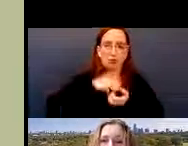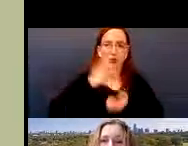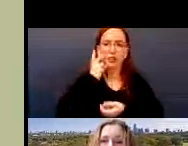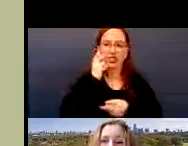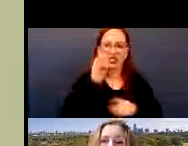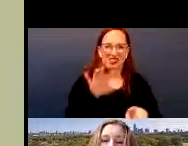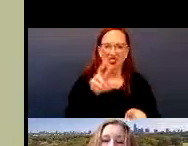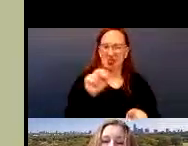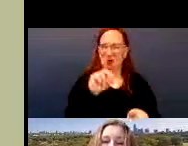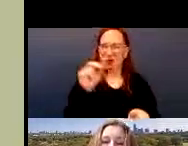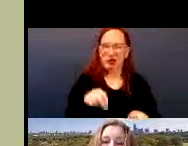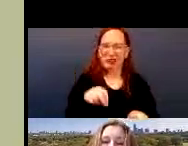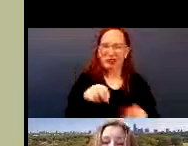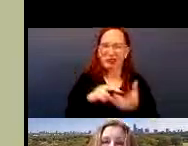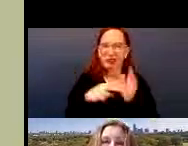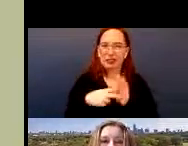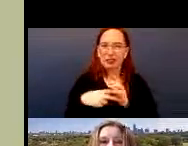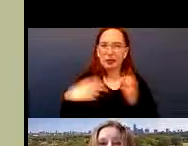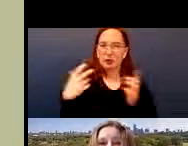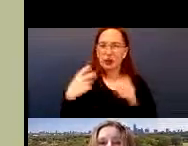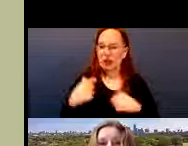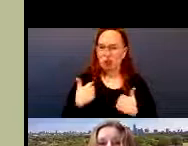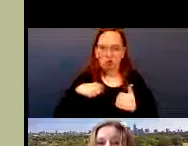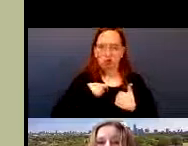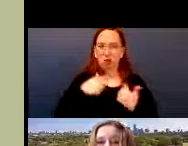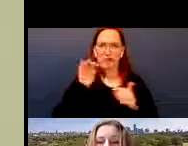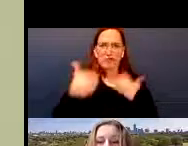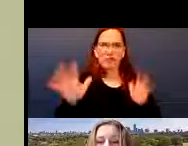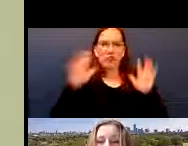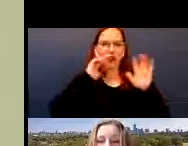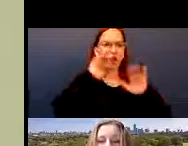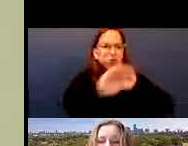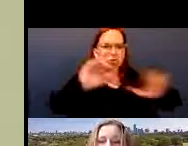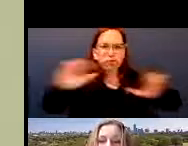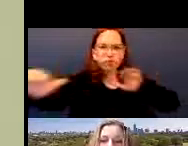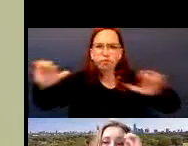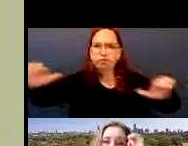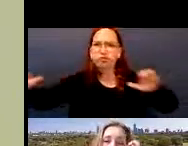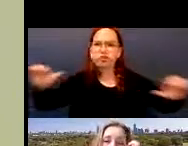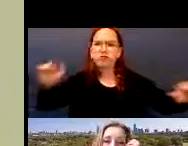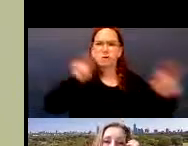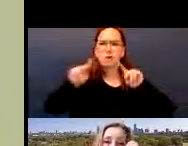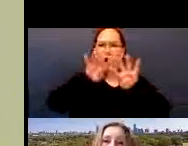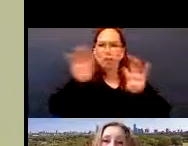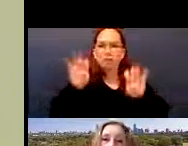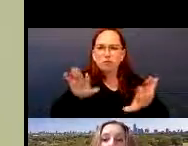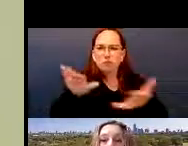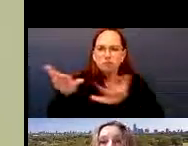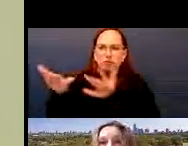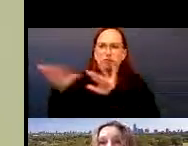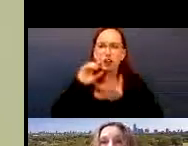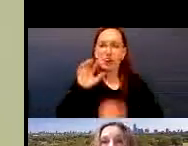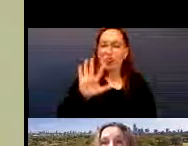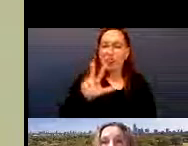53%, represents survey responses from community survey number 4 that are in support of the land bridge idea. And